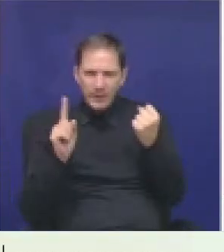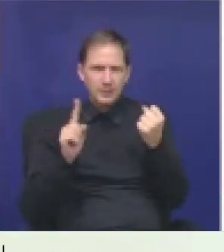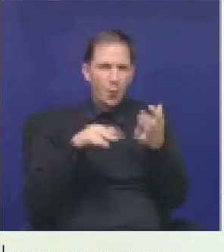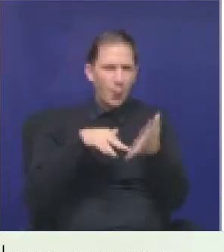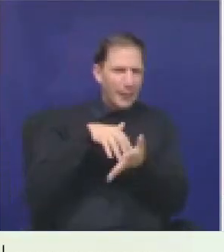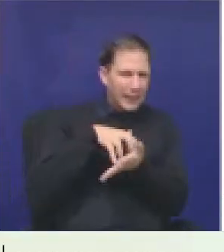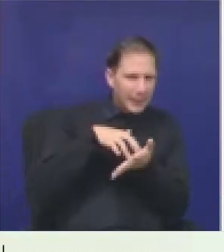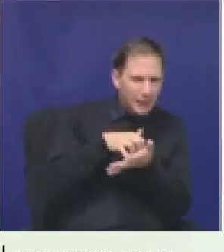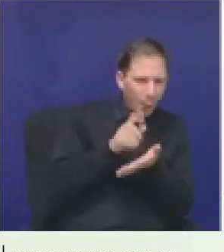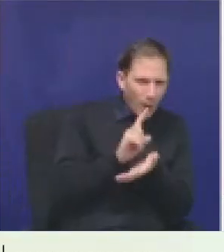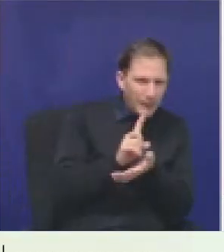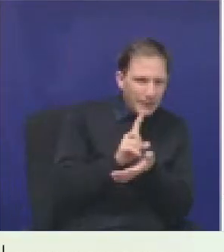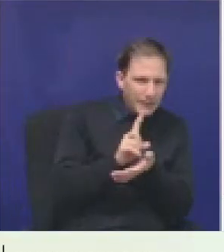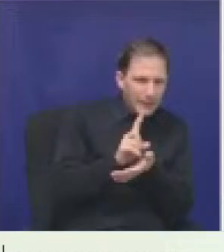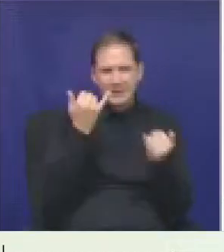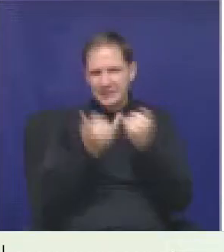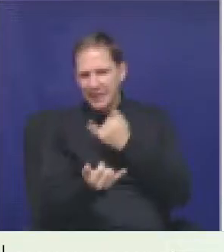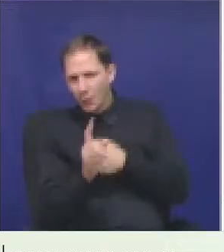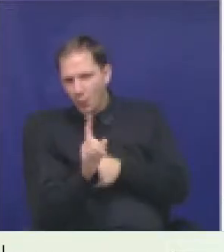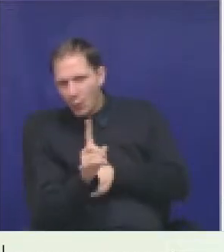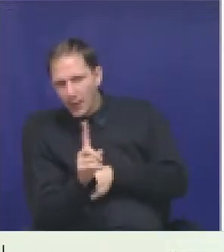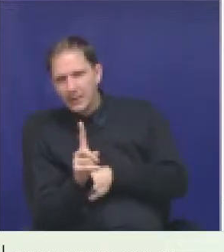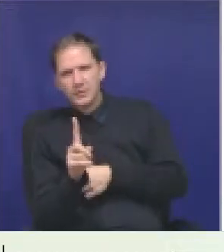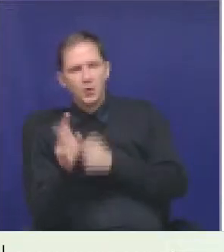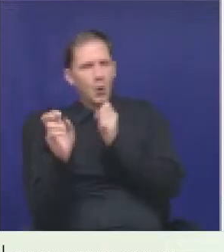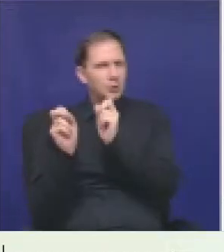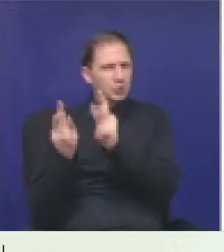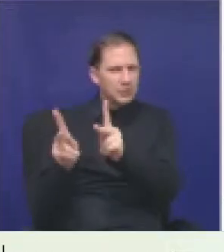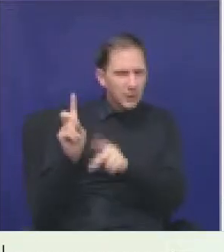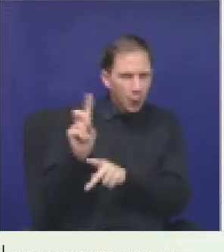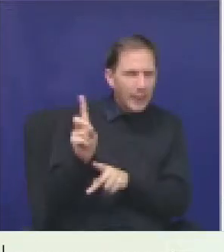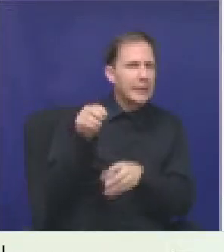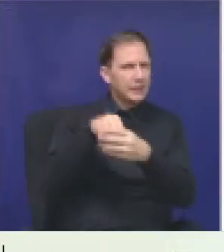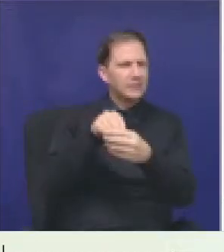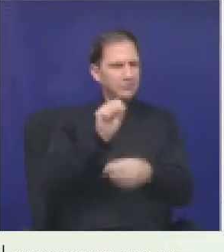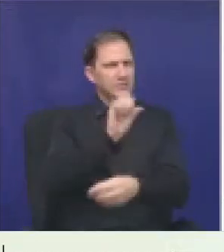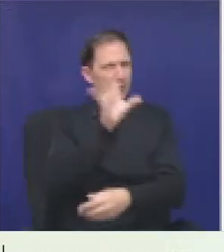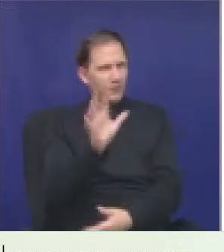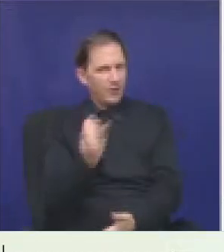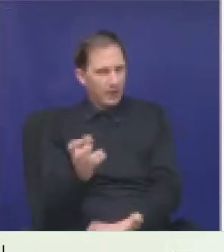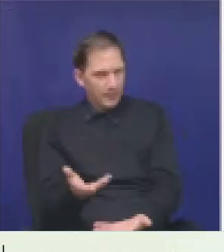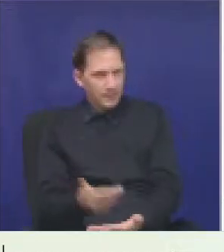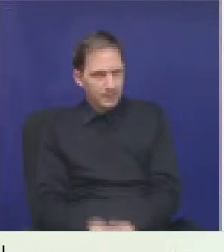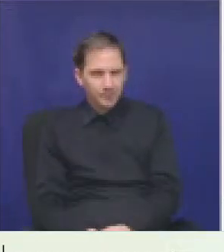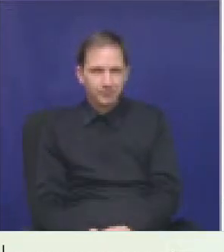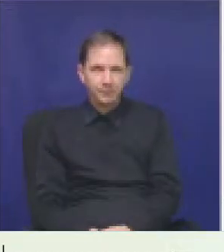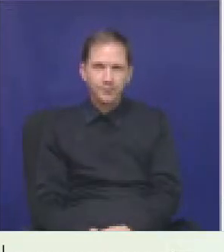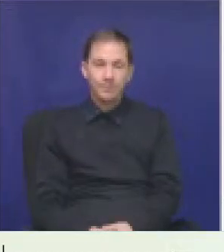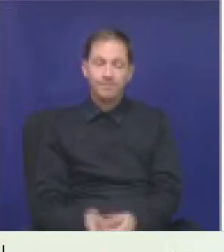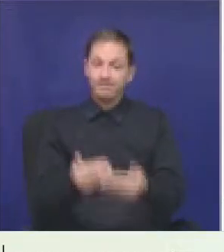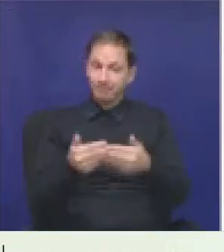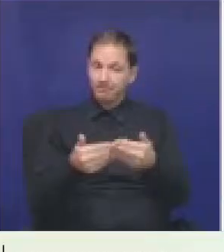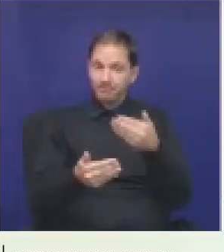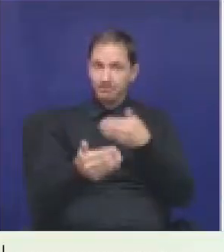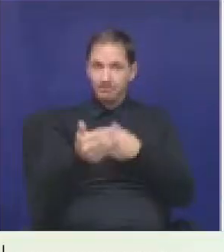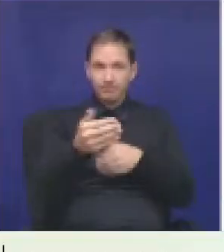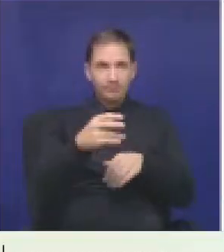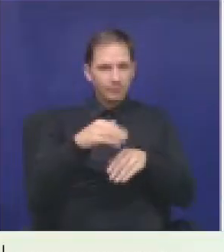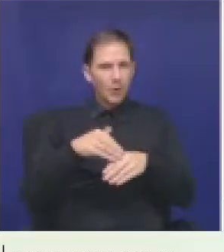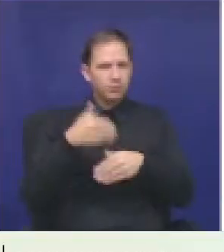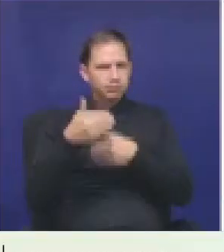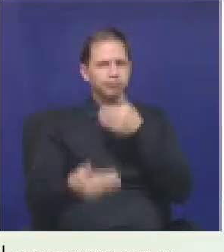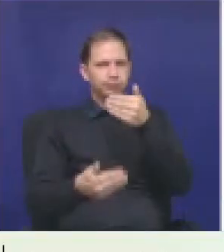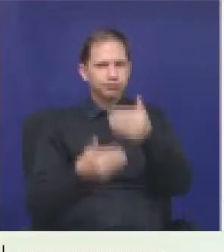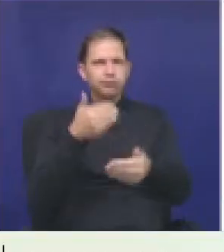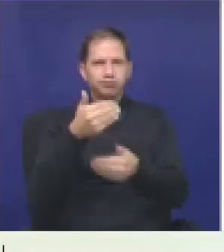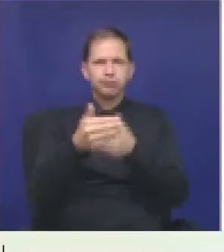its opportunities. Among the significant innovations in the year ahead is the continued development of the